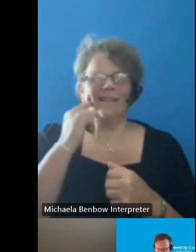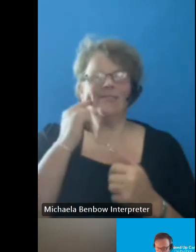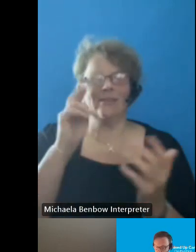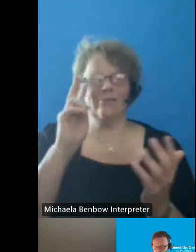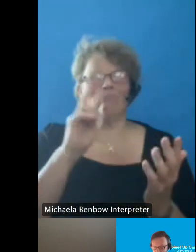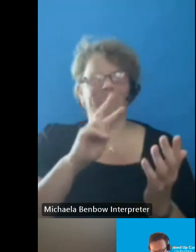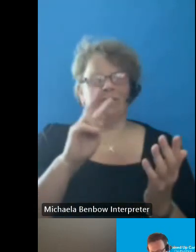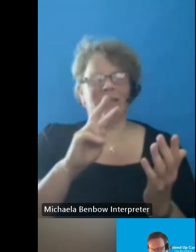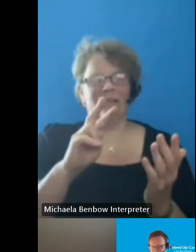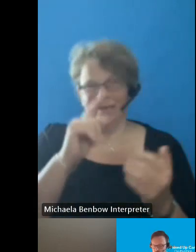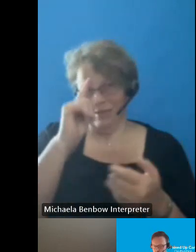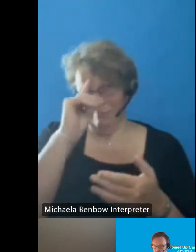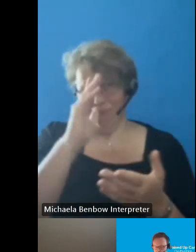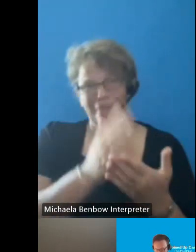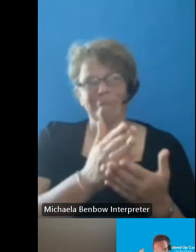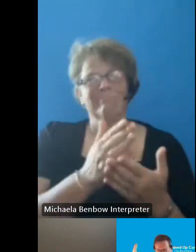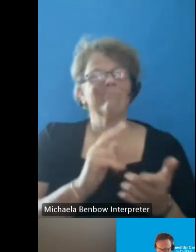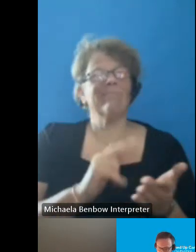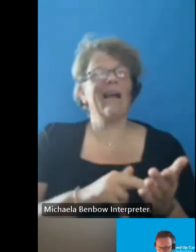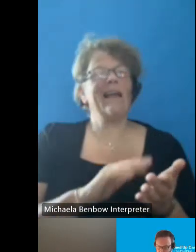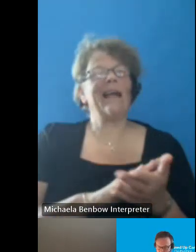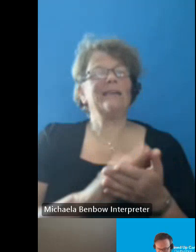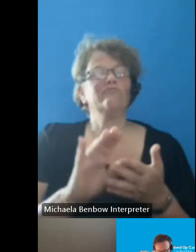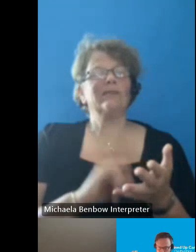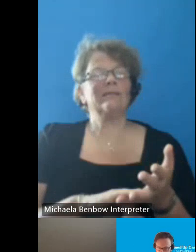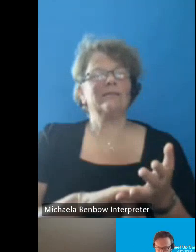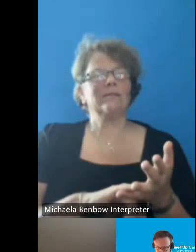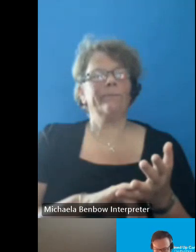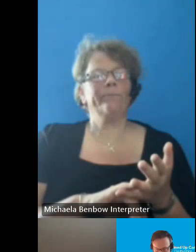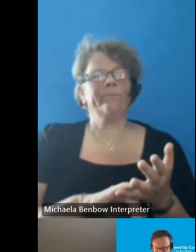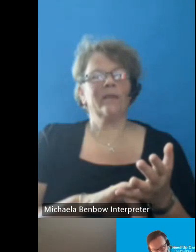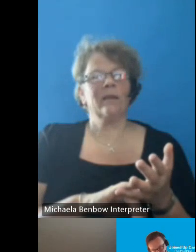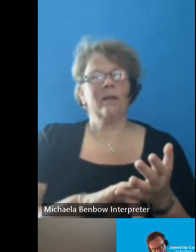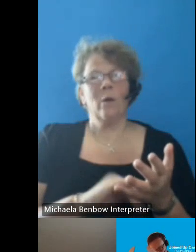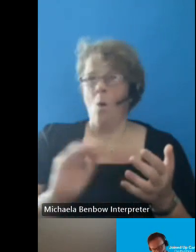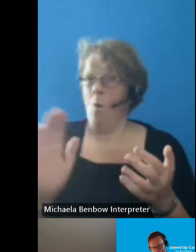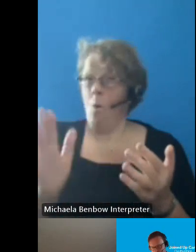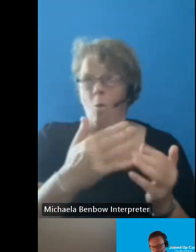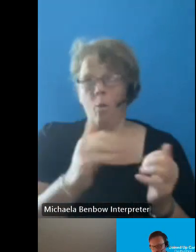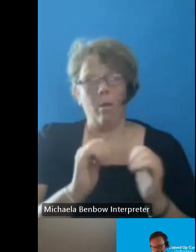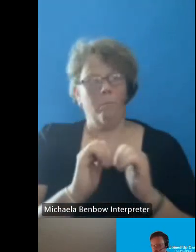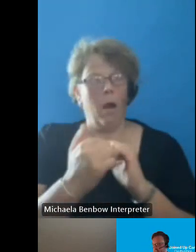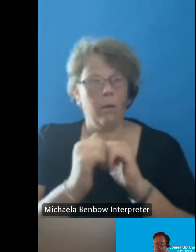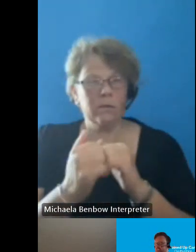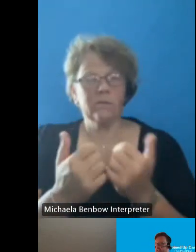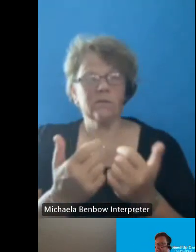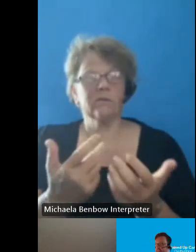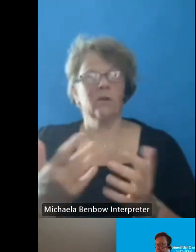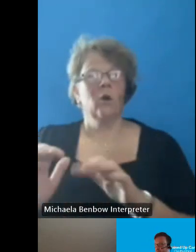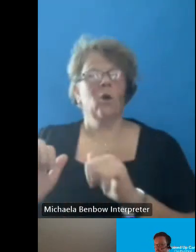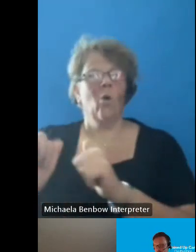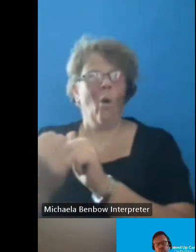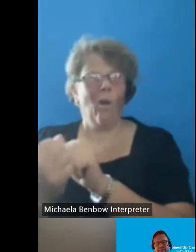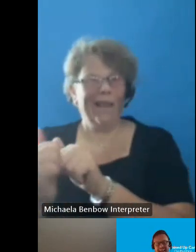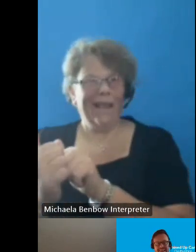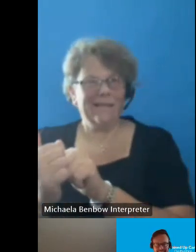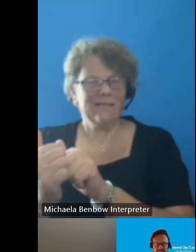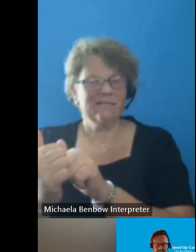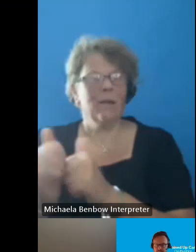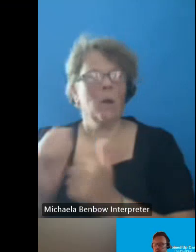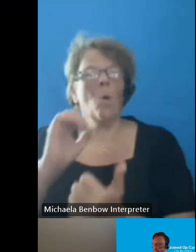an NHS, working with all the partners within it, but also colleagues outside the NHS, is that we